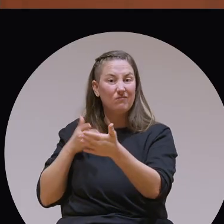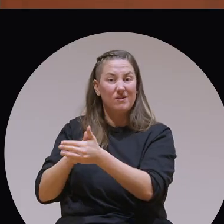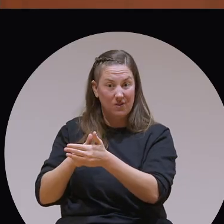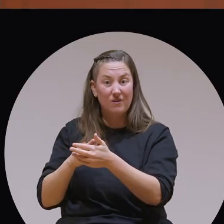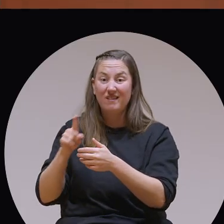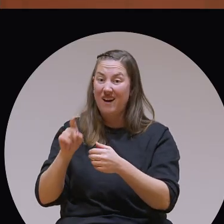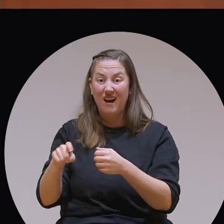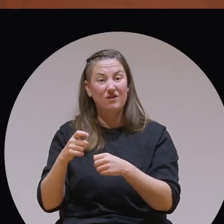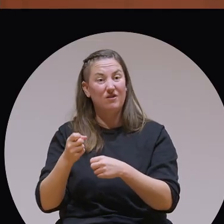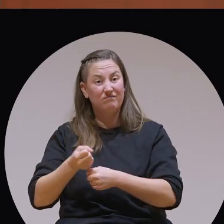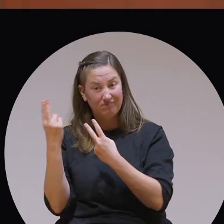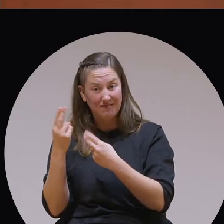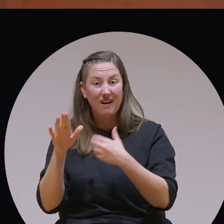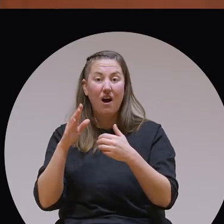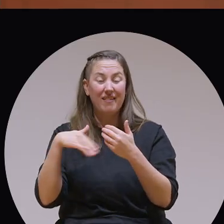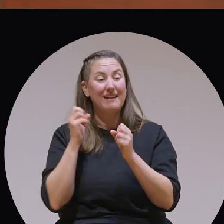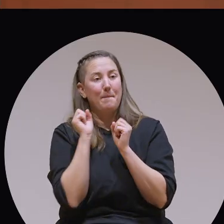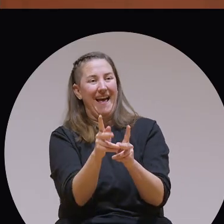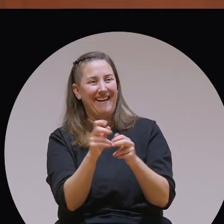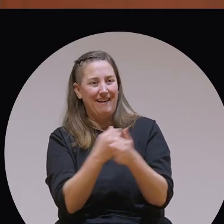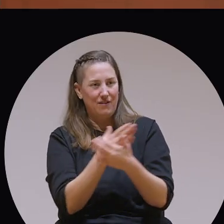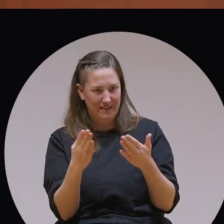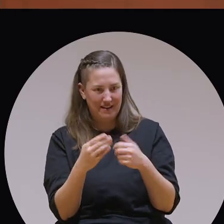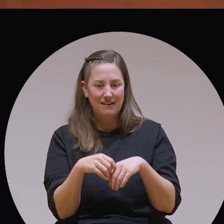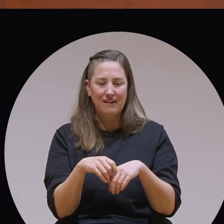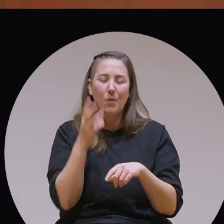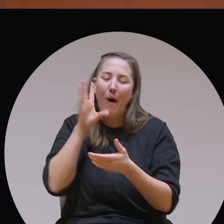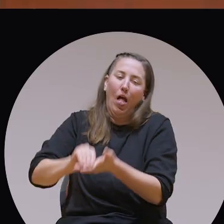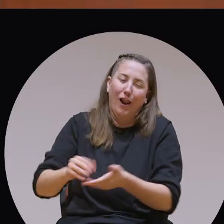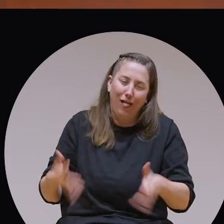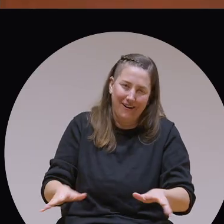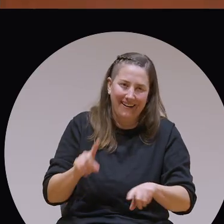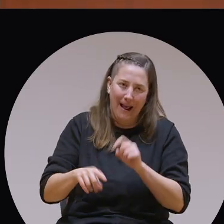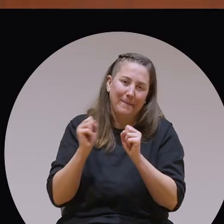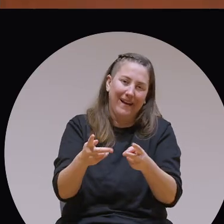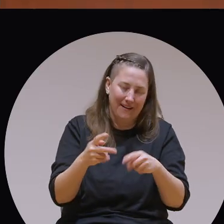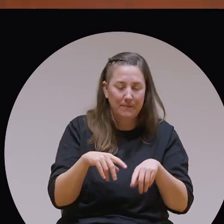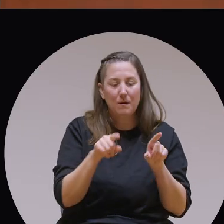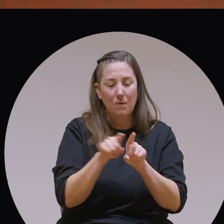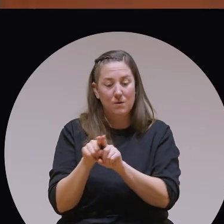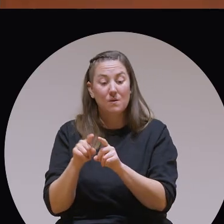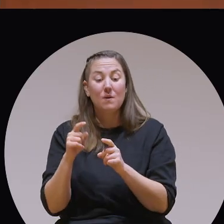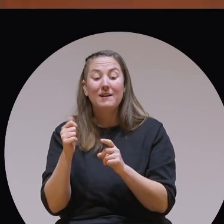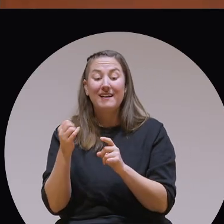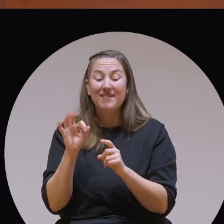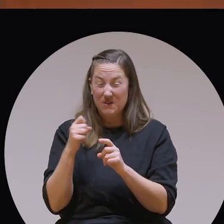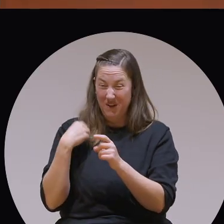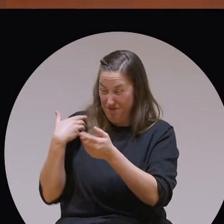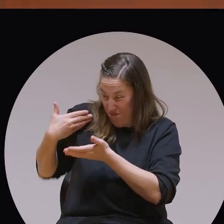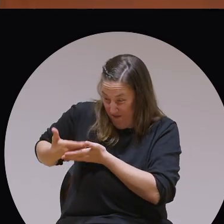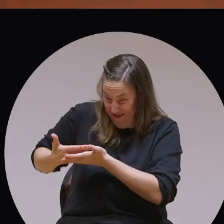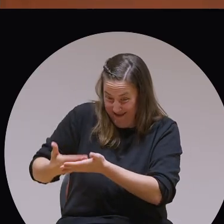to disgorge the antiquities, the wine had gone. And then we found more photographs in the 1950s. So we found all